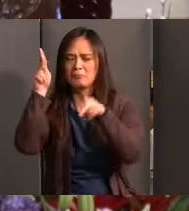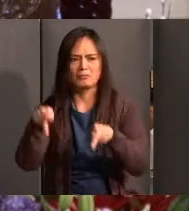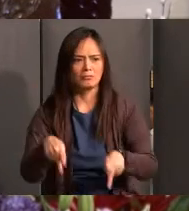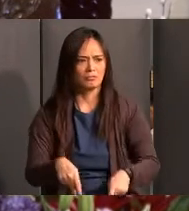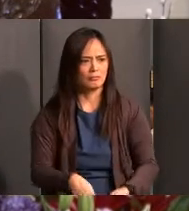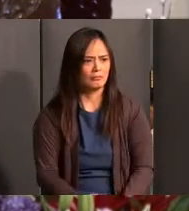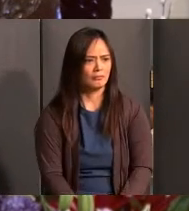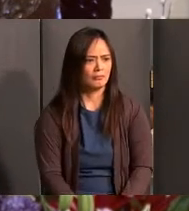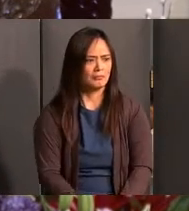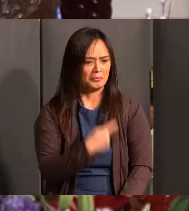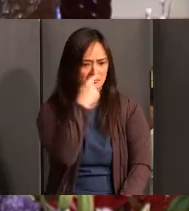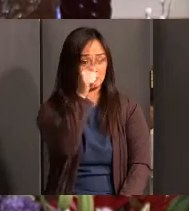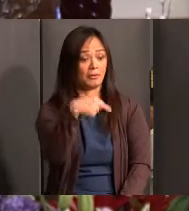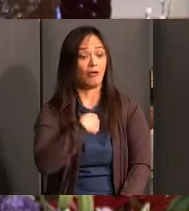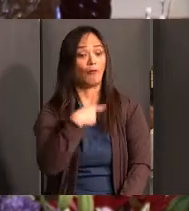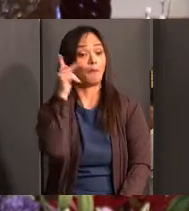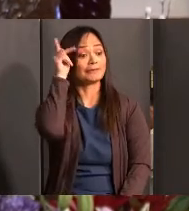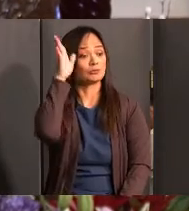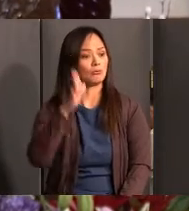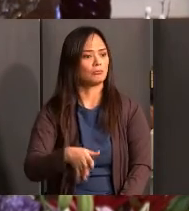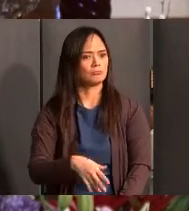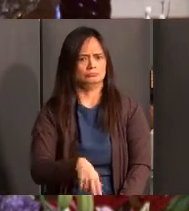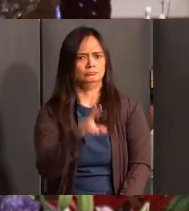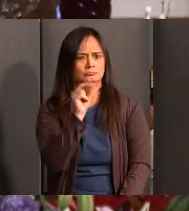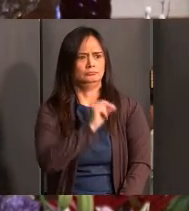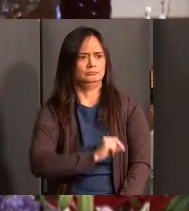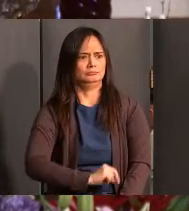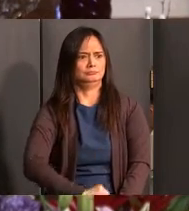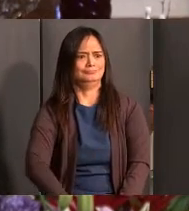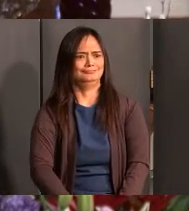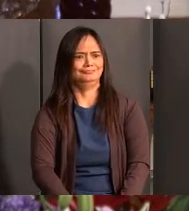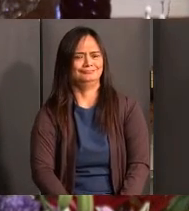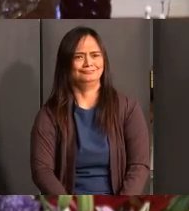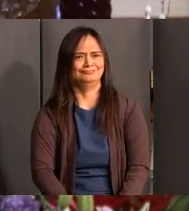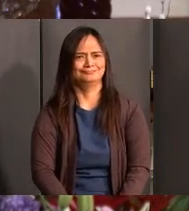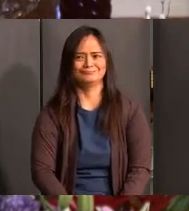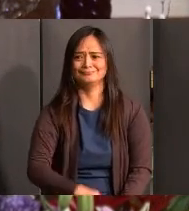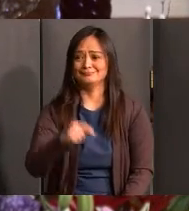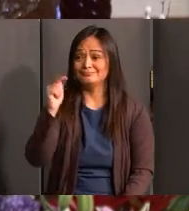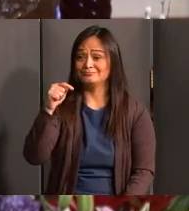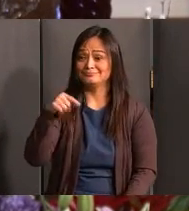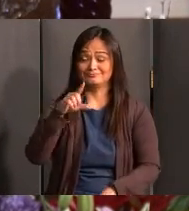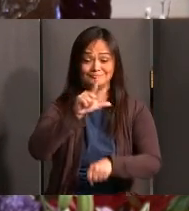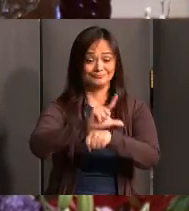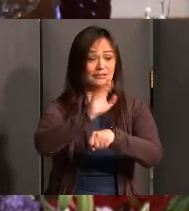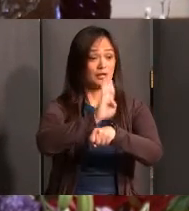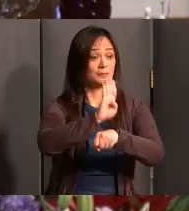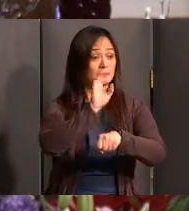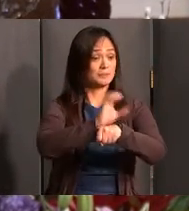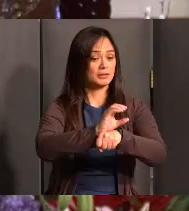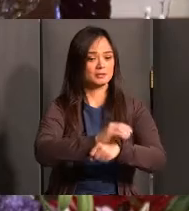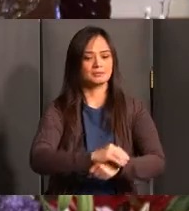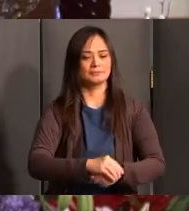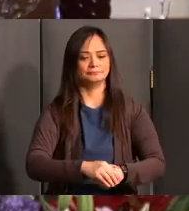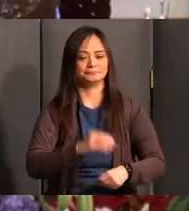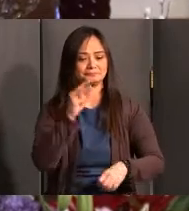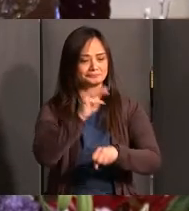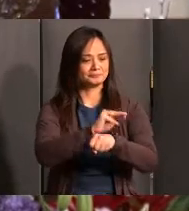Tama po ba? May kinalaman tayo sa lahat. Mabuti na lang sa atin sa Lighthouse, ang ating ministry, from womb to